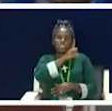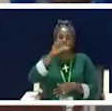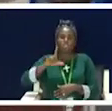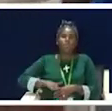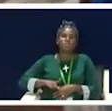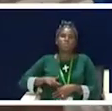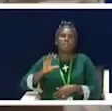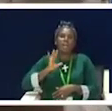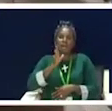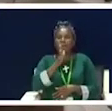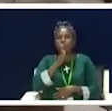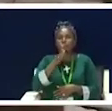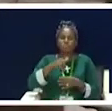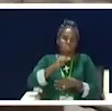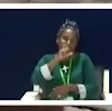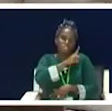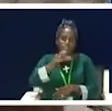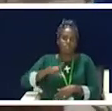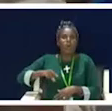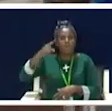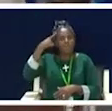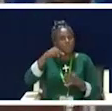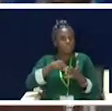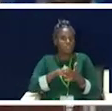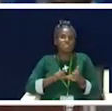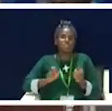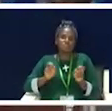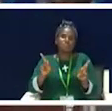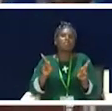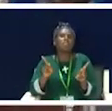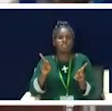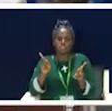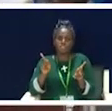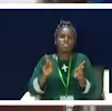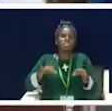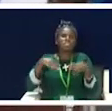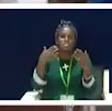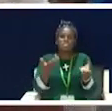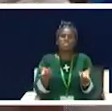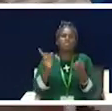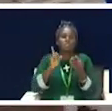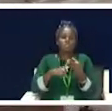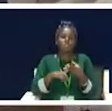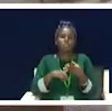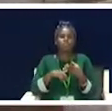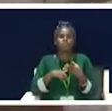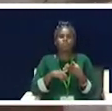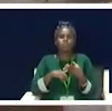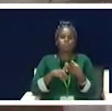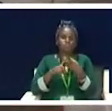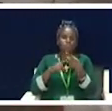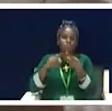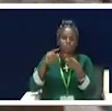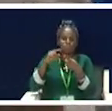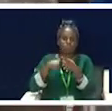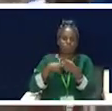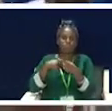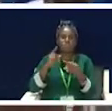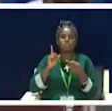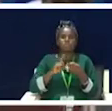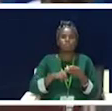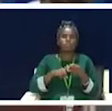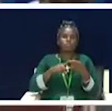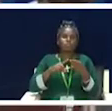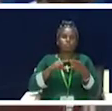and our mommy in the Lord for this privilege given unto me to be a blessing to the people of